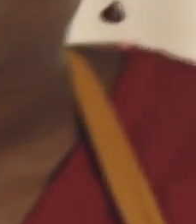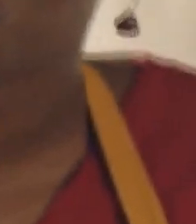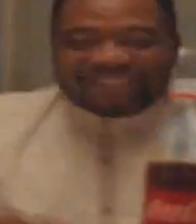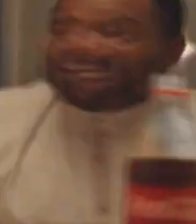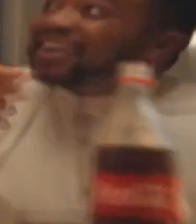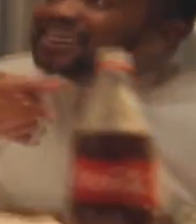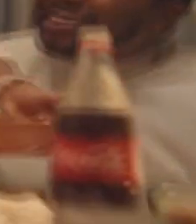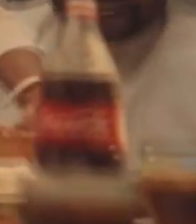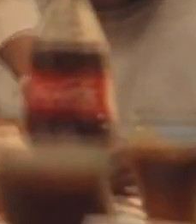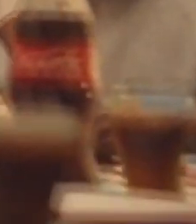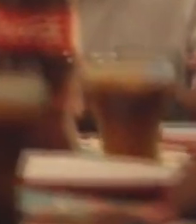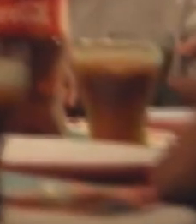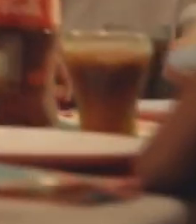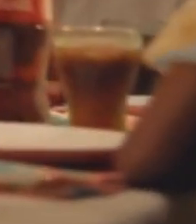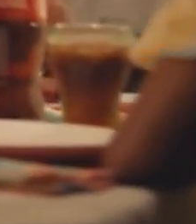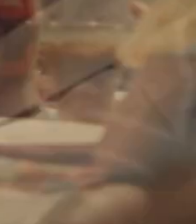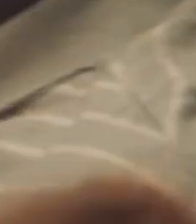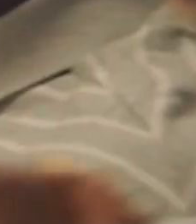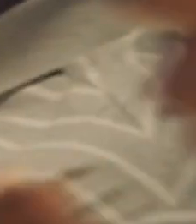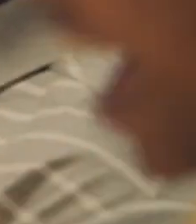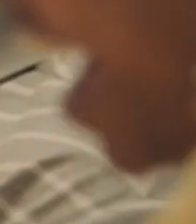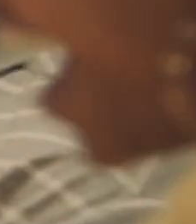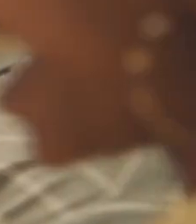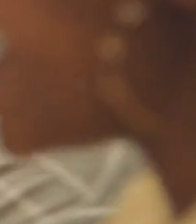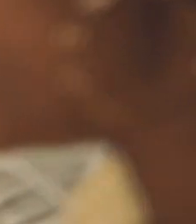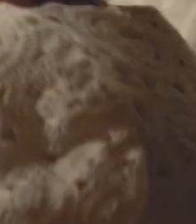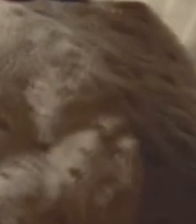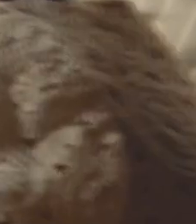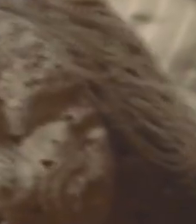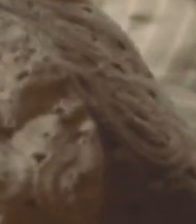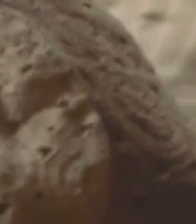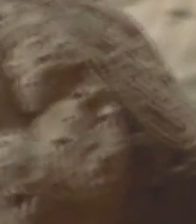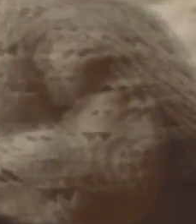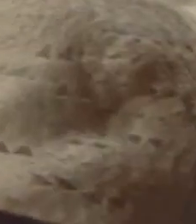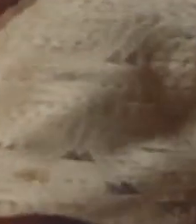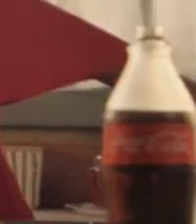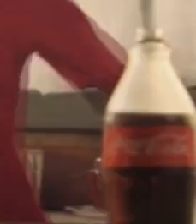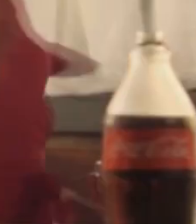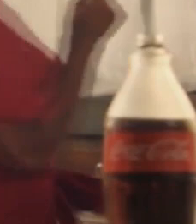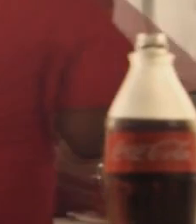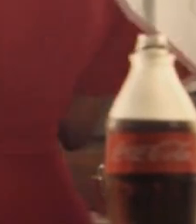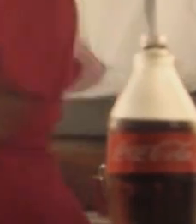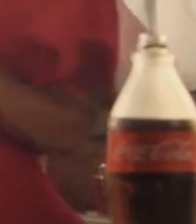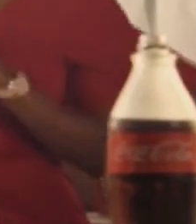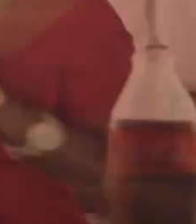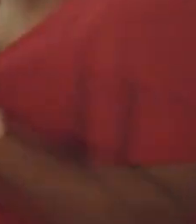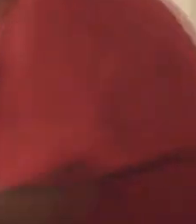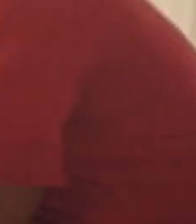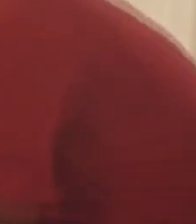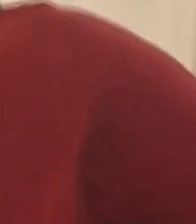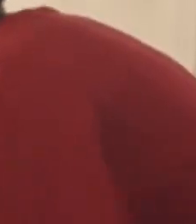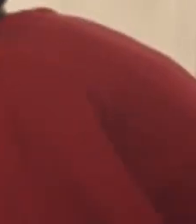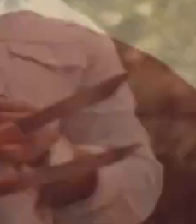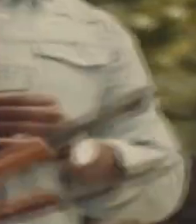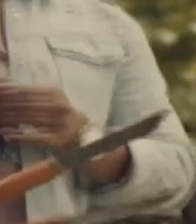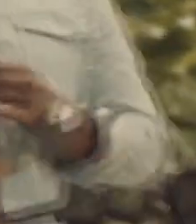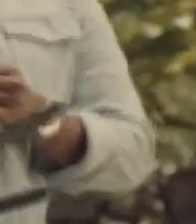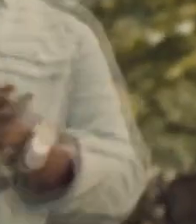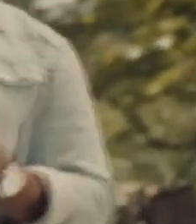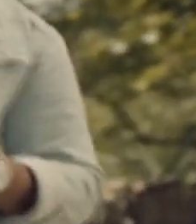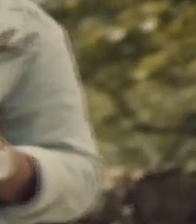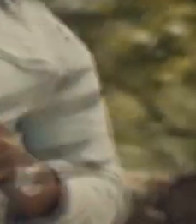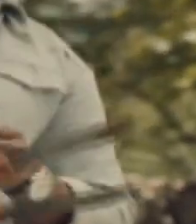serving up your best, eating together, and sharing more. Now, we'll take nothing for